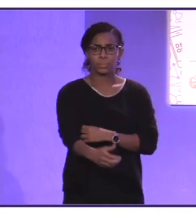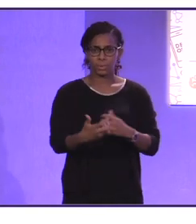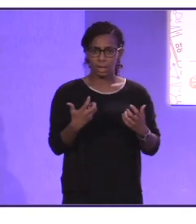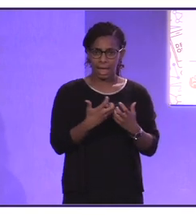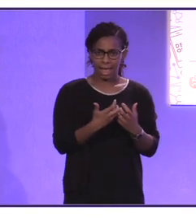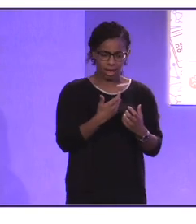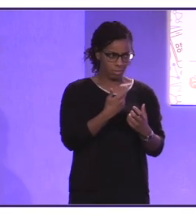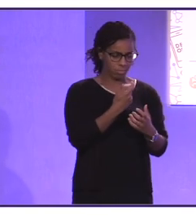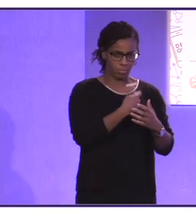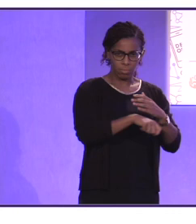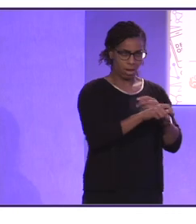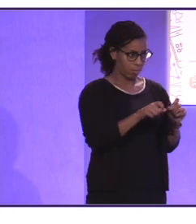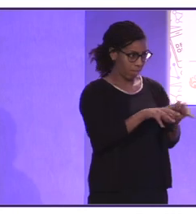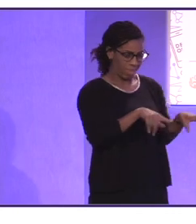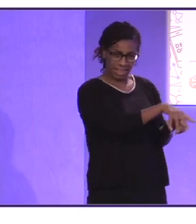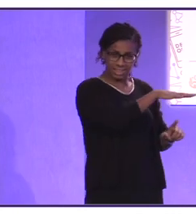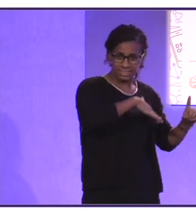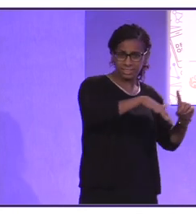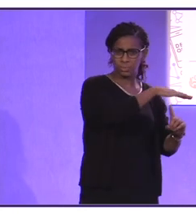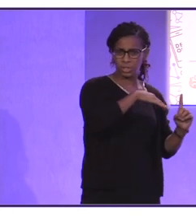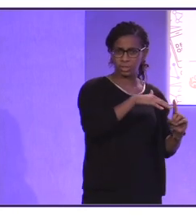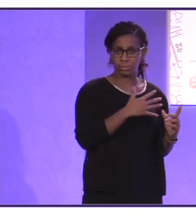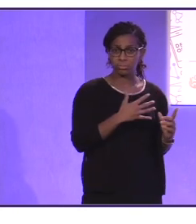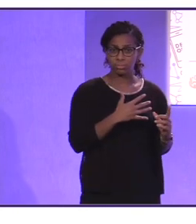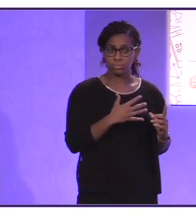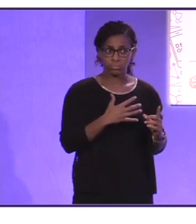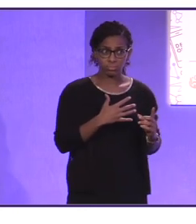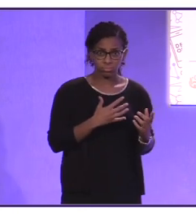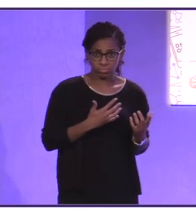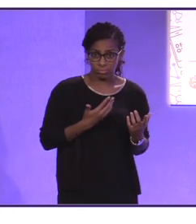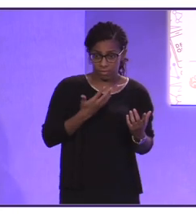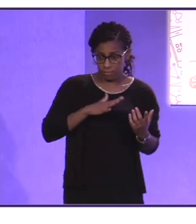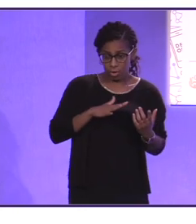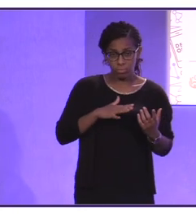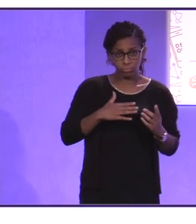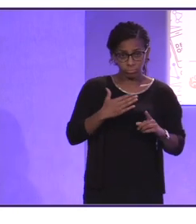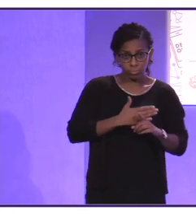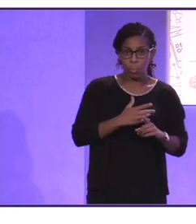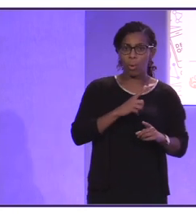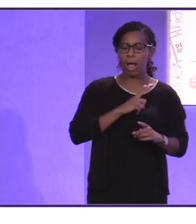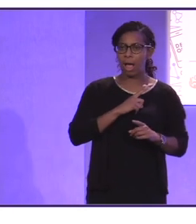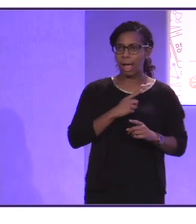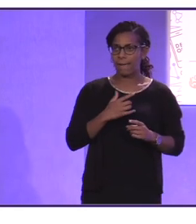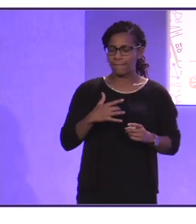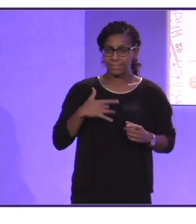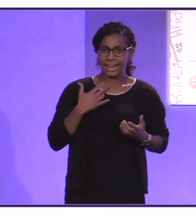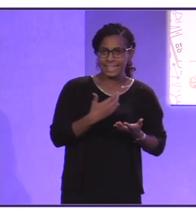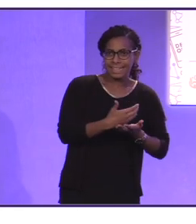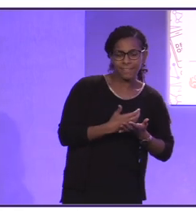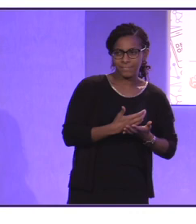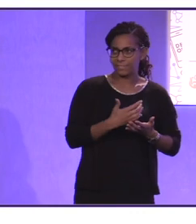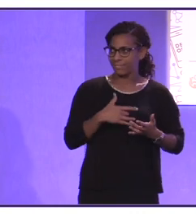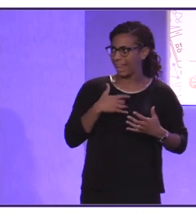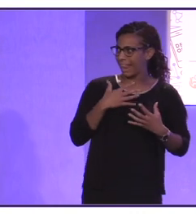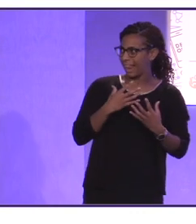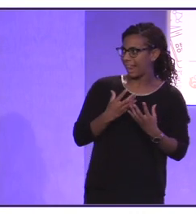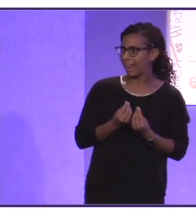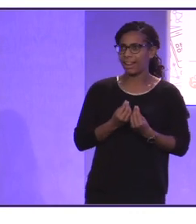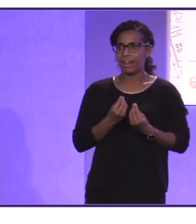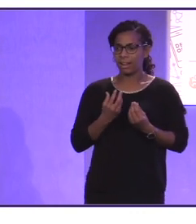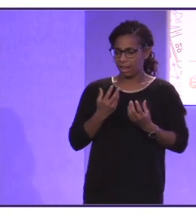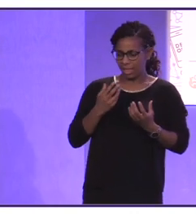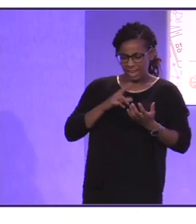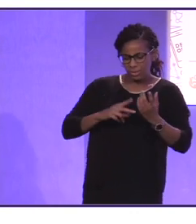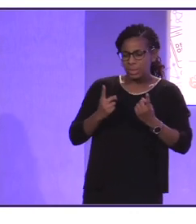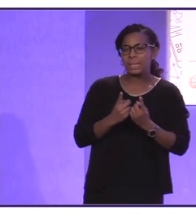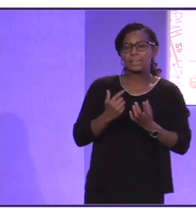that position is probably the same things we've talked about. We've taken away the safety nets. We've taken away the natural things that will help us to